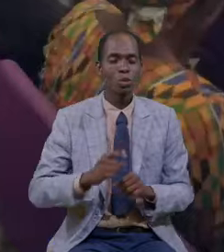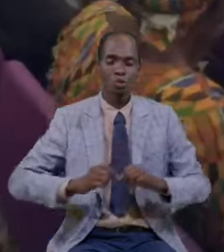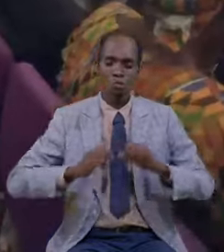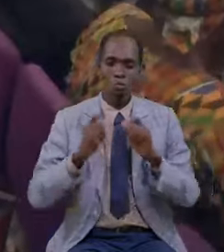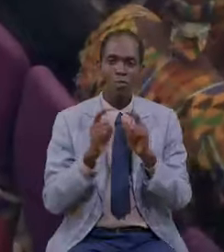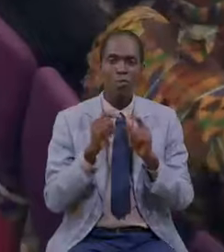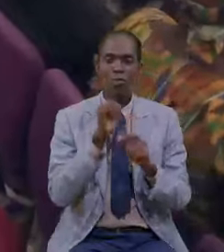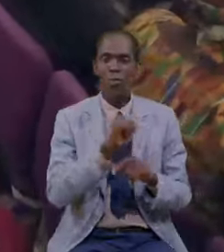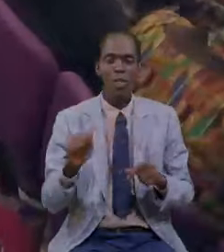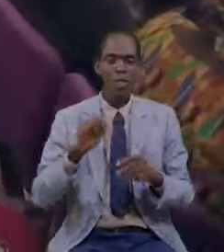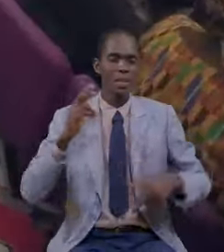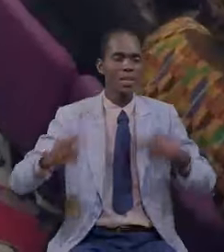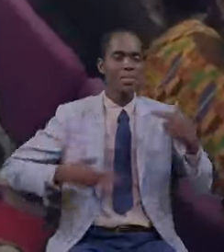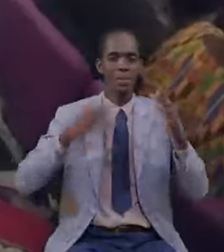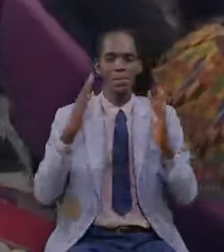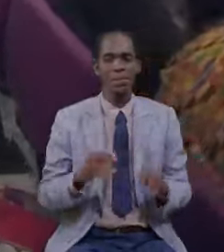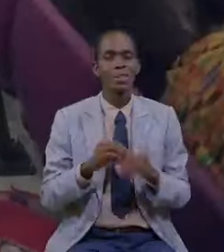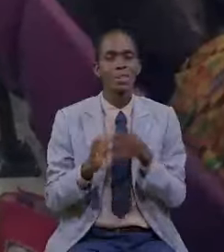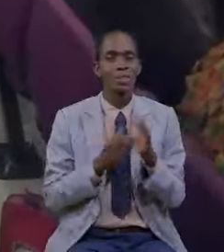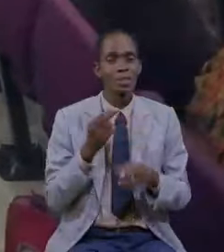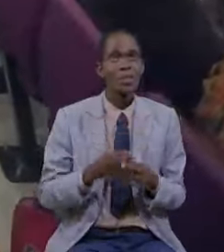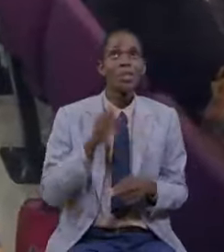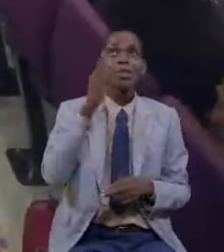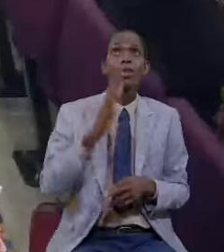a revivalist. God will make you a